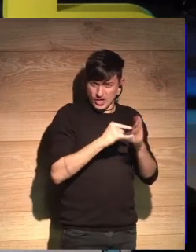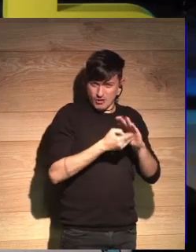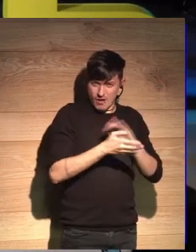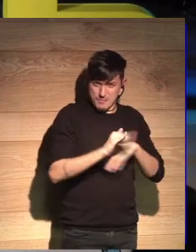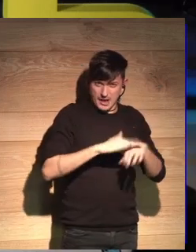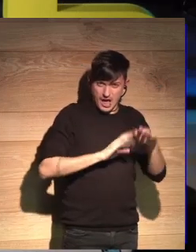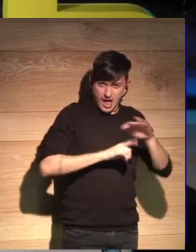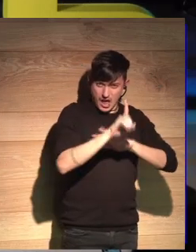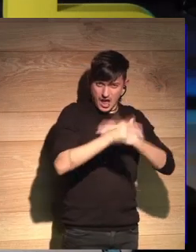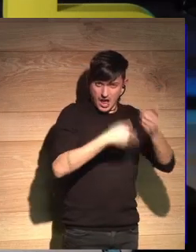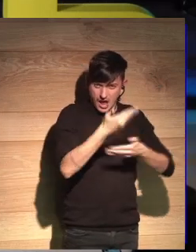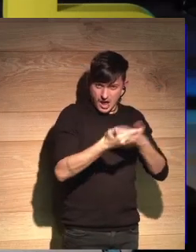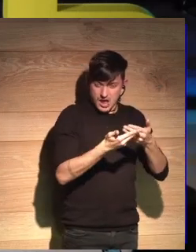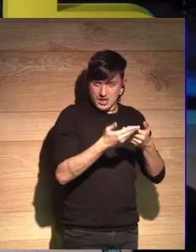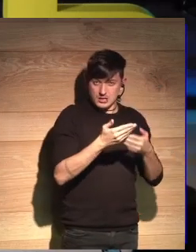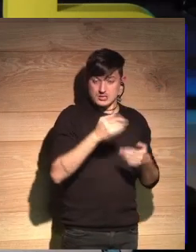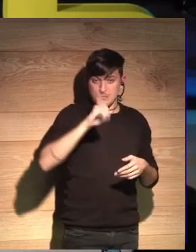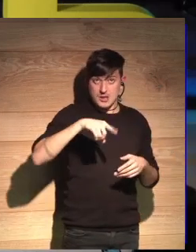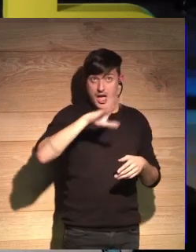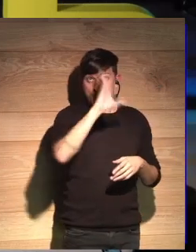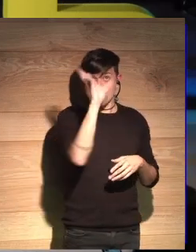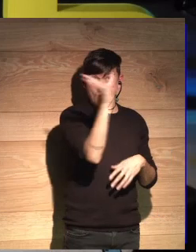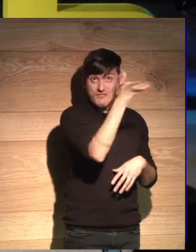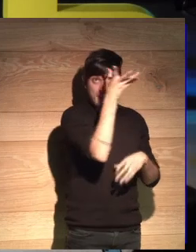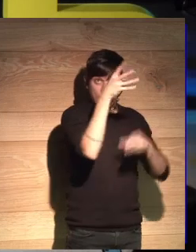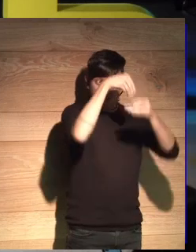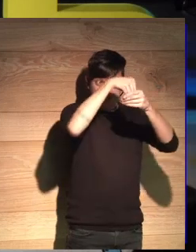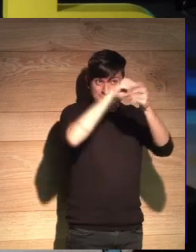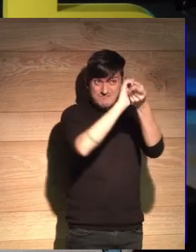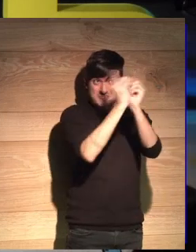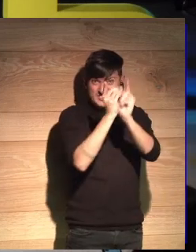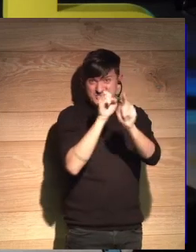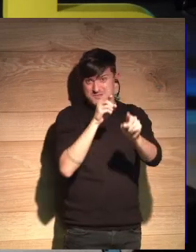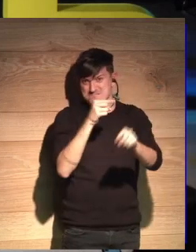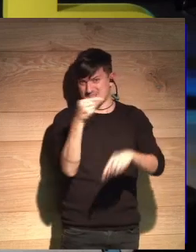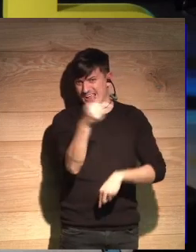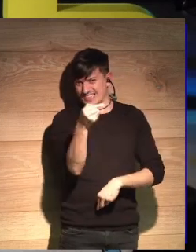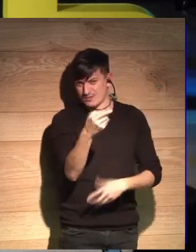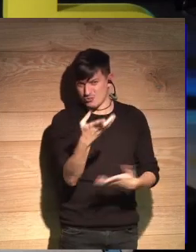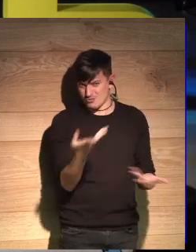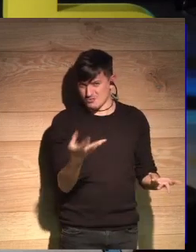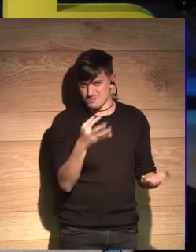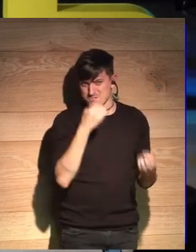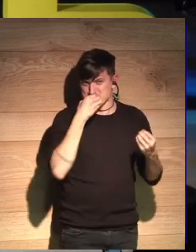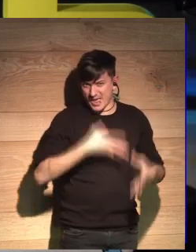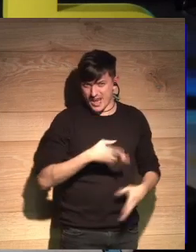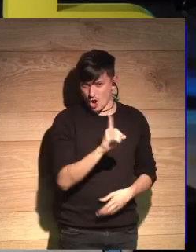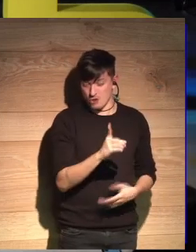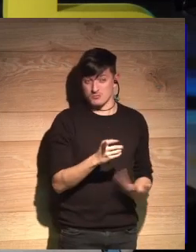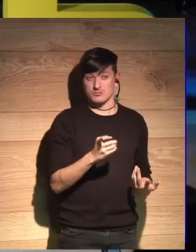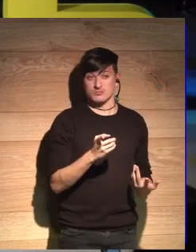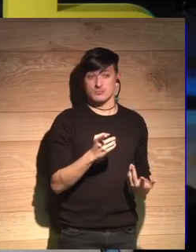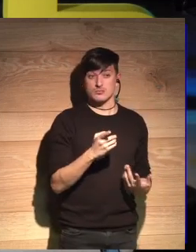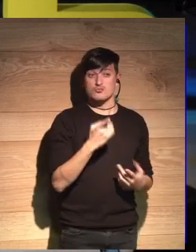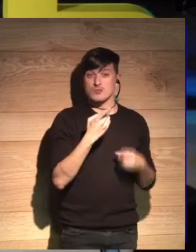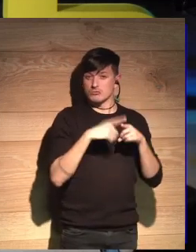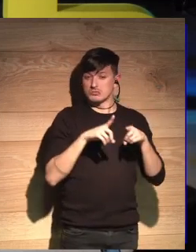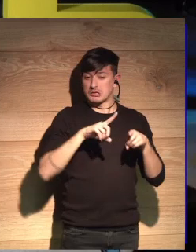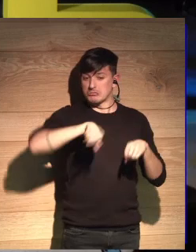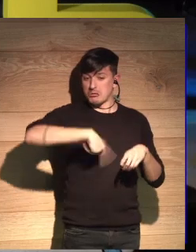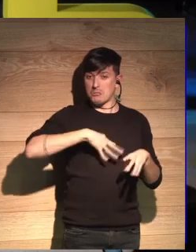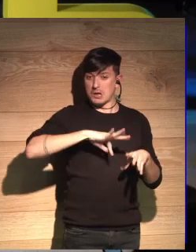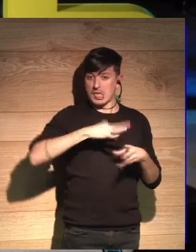is a less good thing. We're one of the major forces breaking down rock. I think we're almost past the ability of